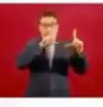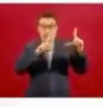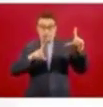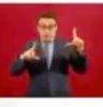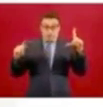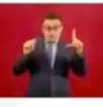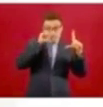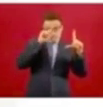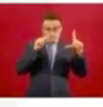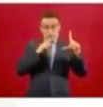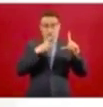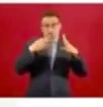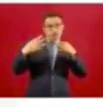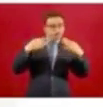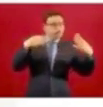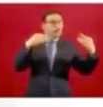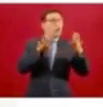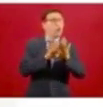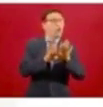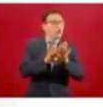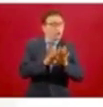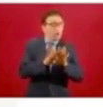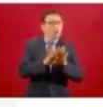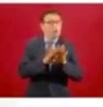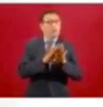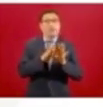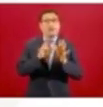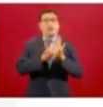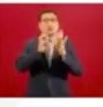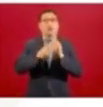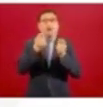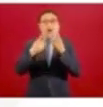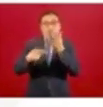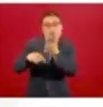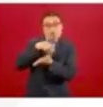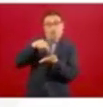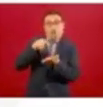is that we can evaluate the transmission